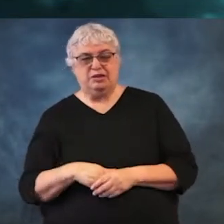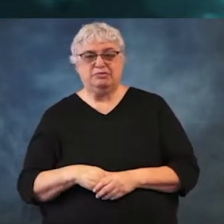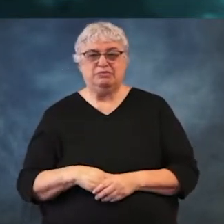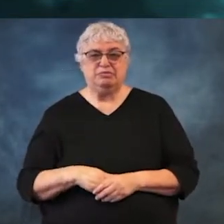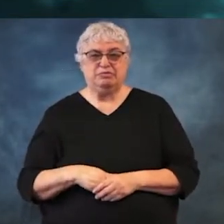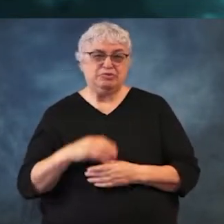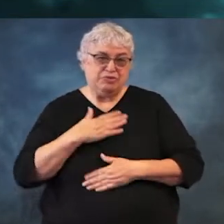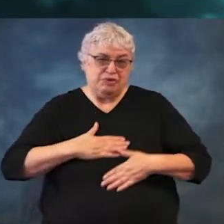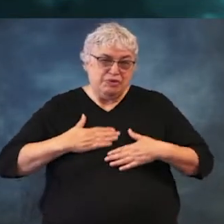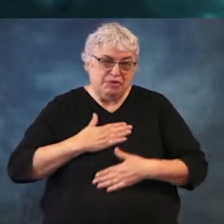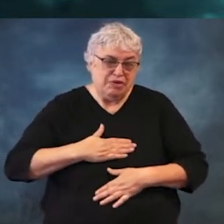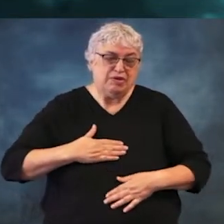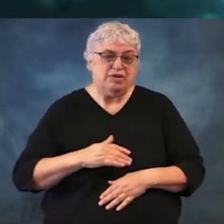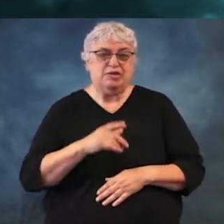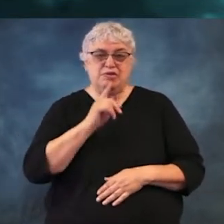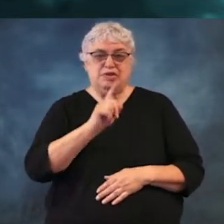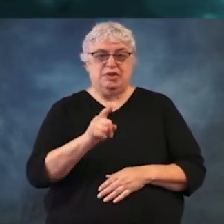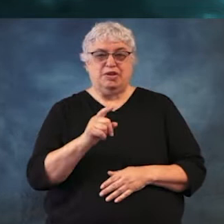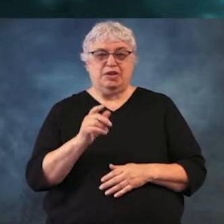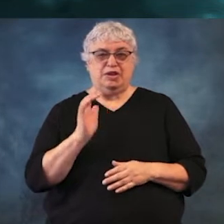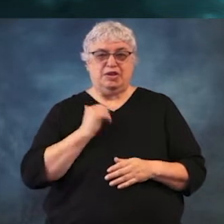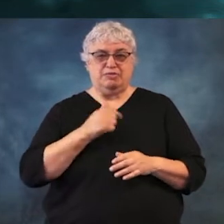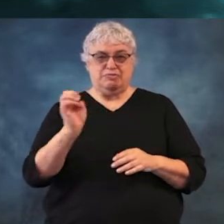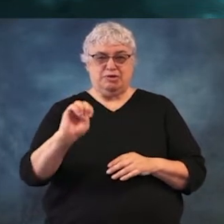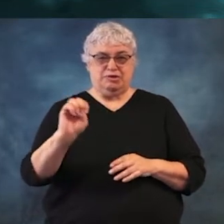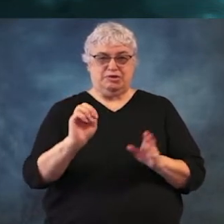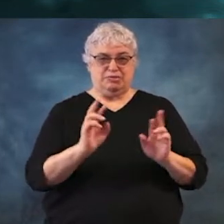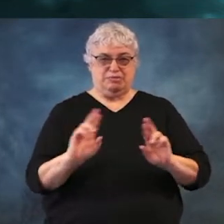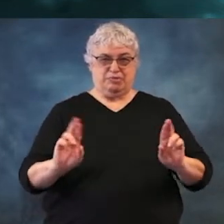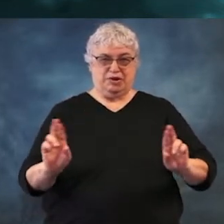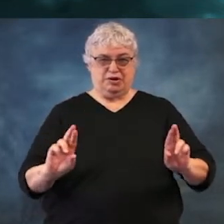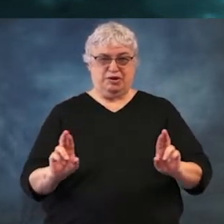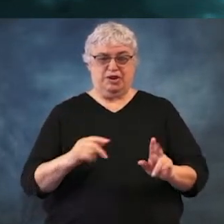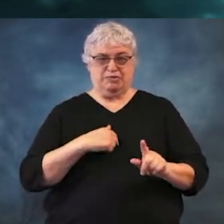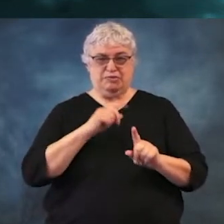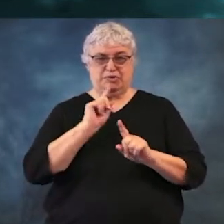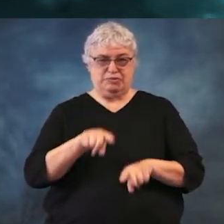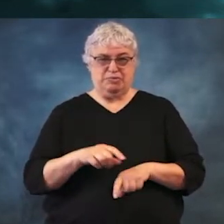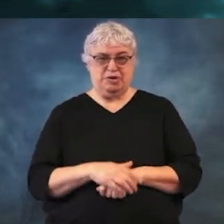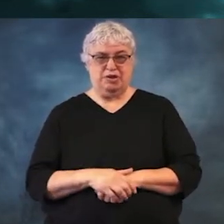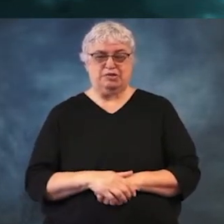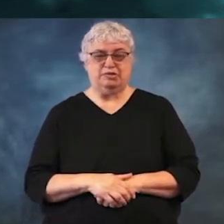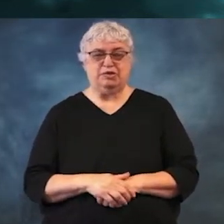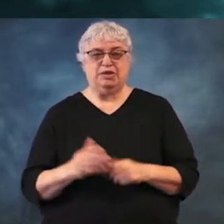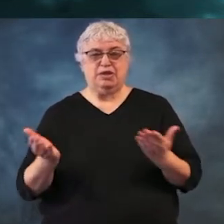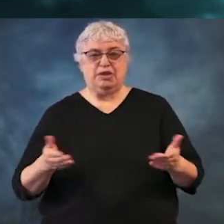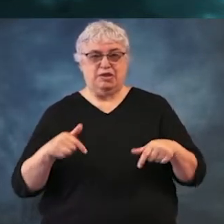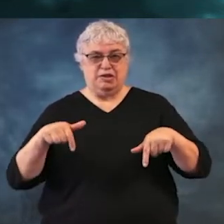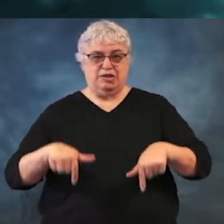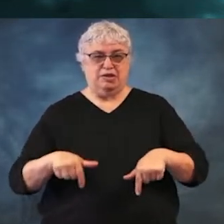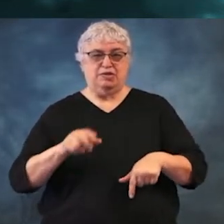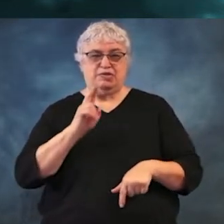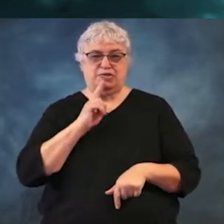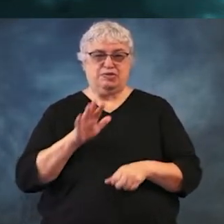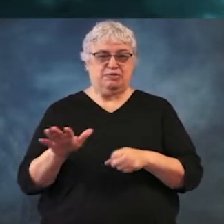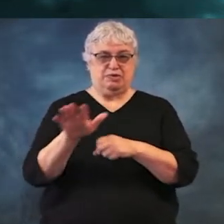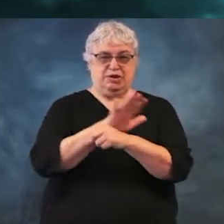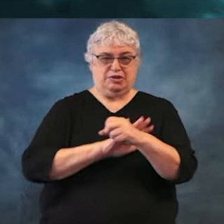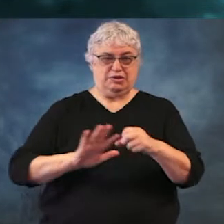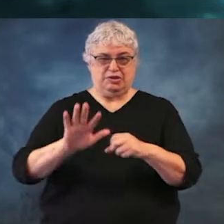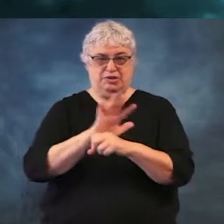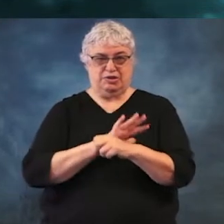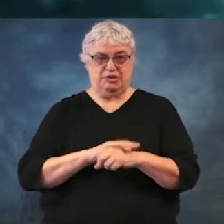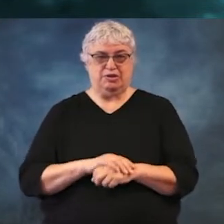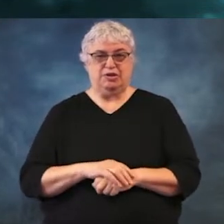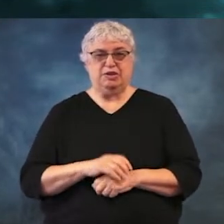that has certainly been true in emergency preparedness and response. Here in the Houston region and in